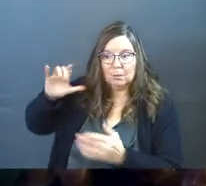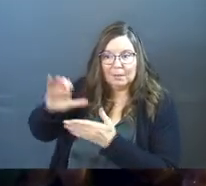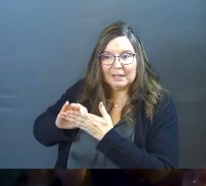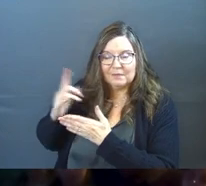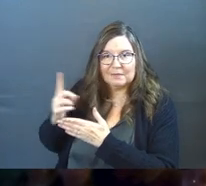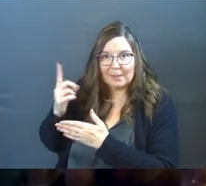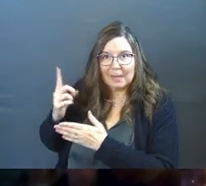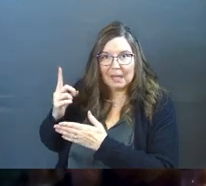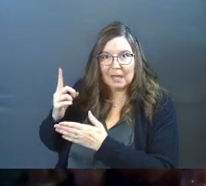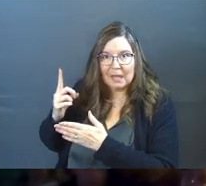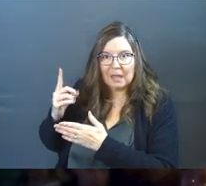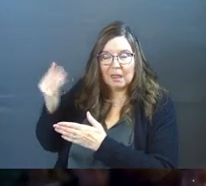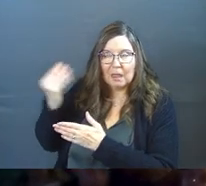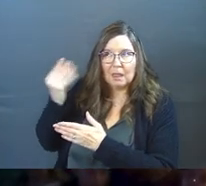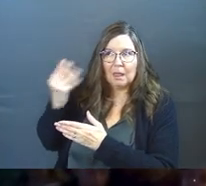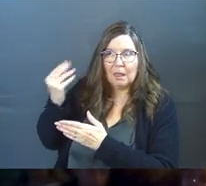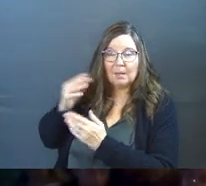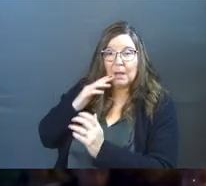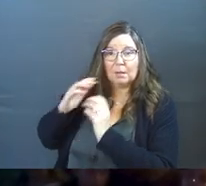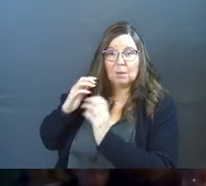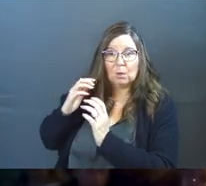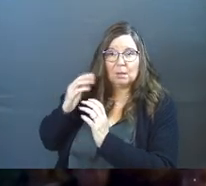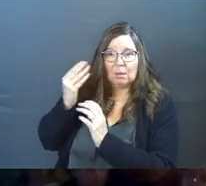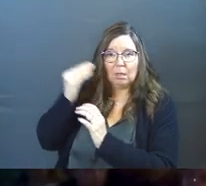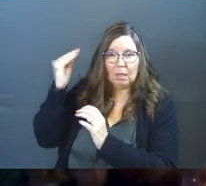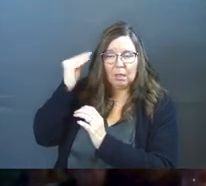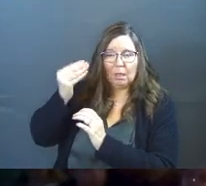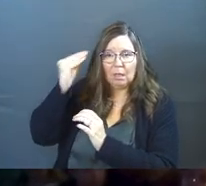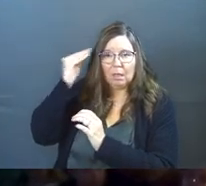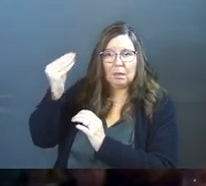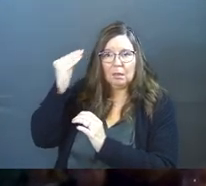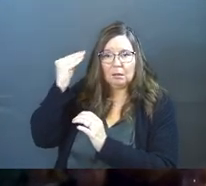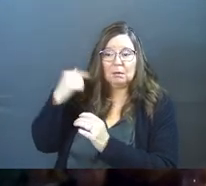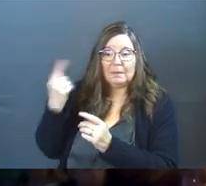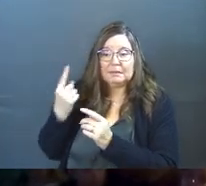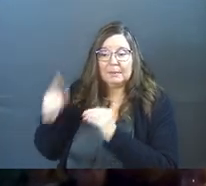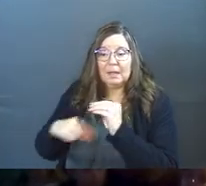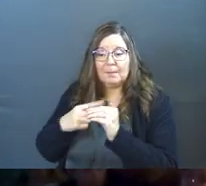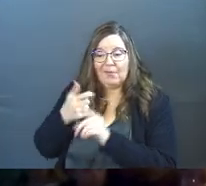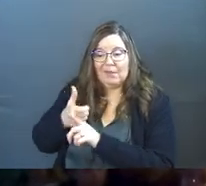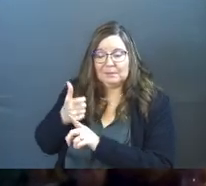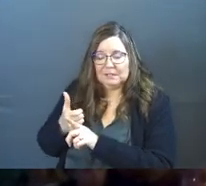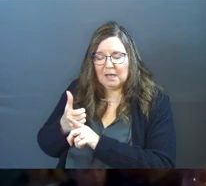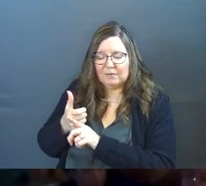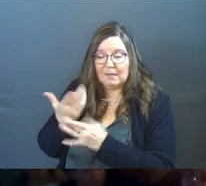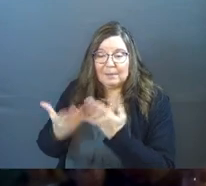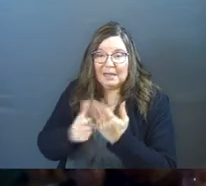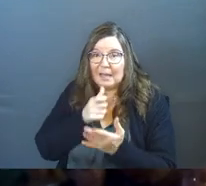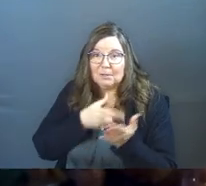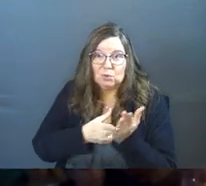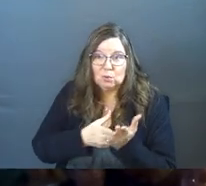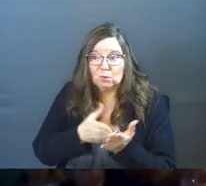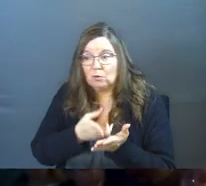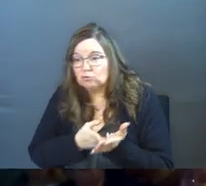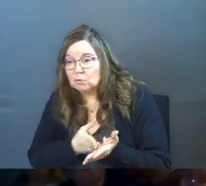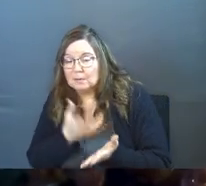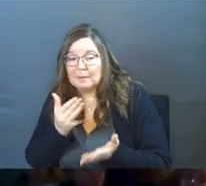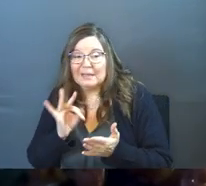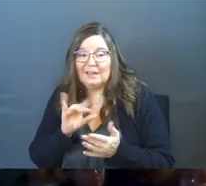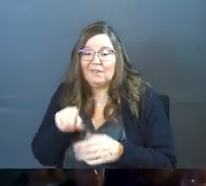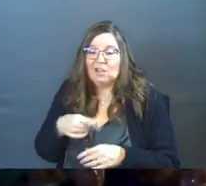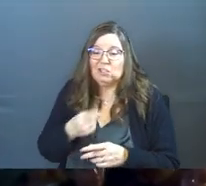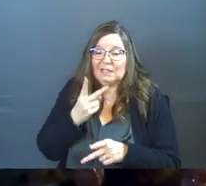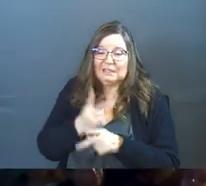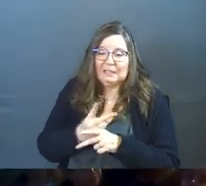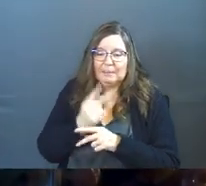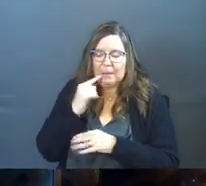believe something about communication. Or they were being raised to believe something about themselves that may or may not be true. That maybe if I